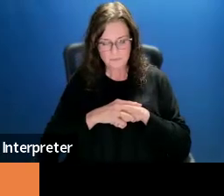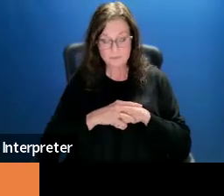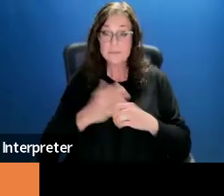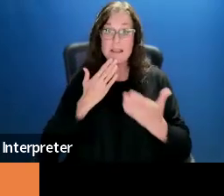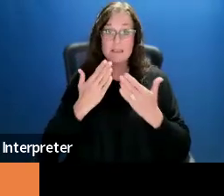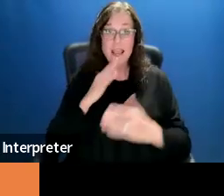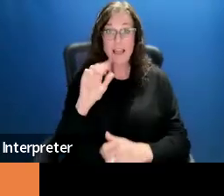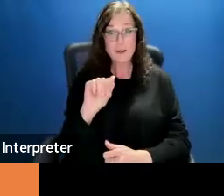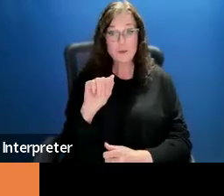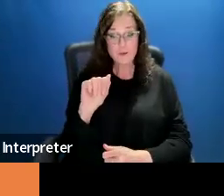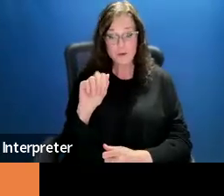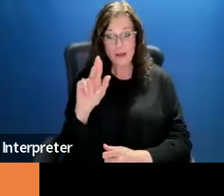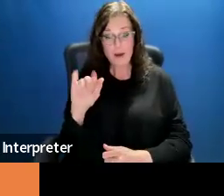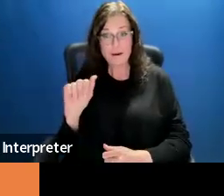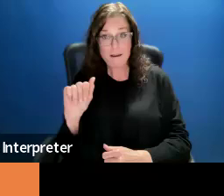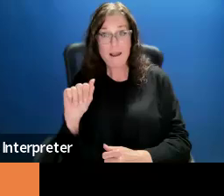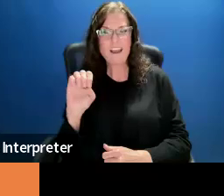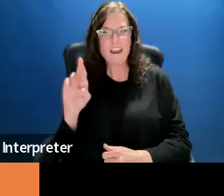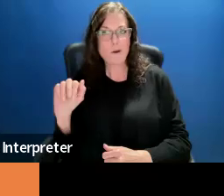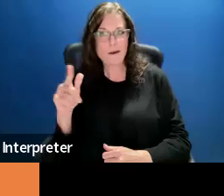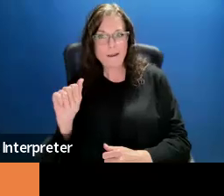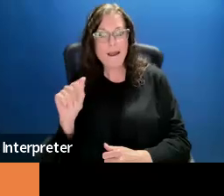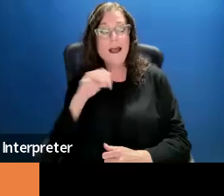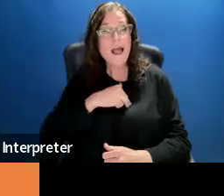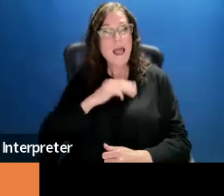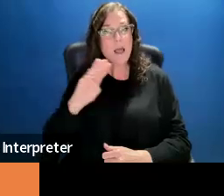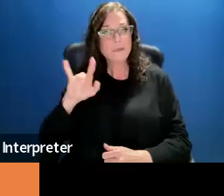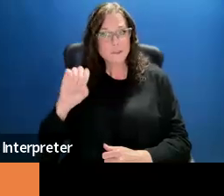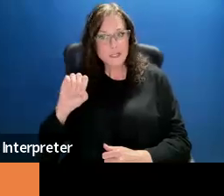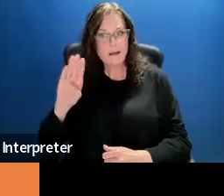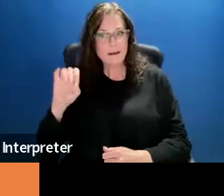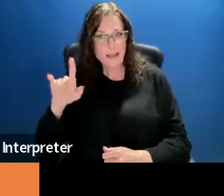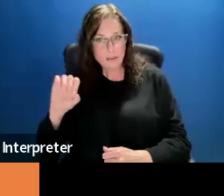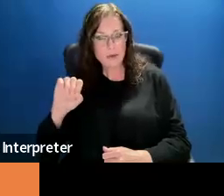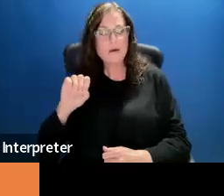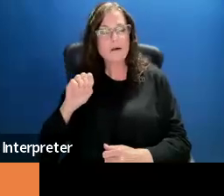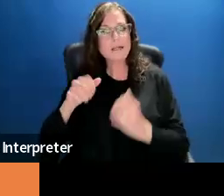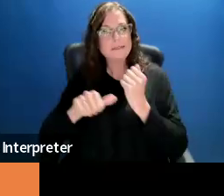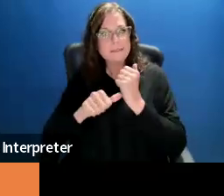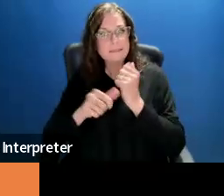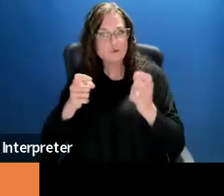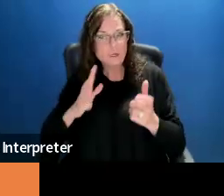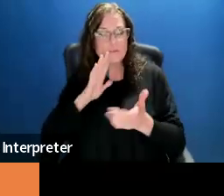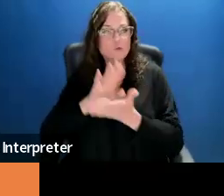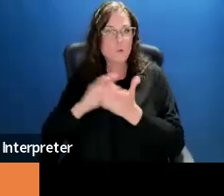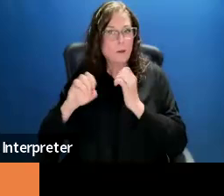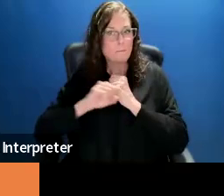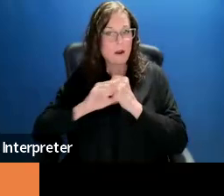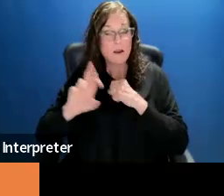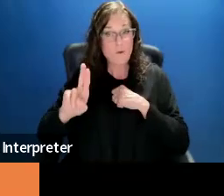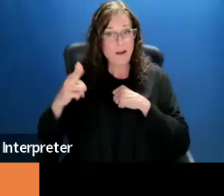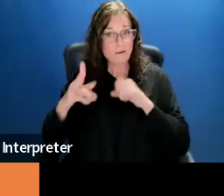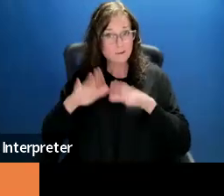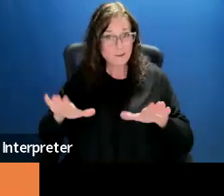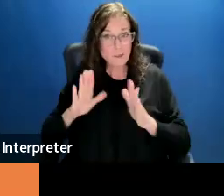Thank you, Erica, and hi, everyone. I'm Michelle Campbell, Assistant Director of School Marketing for Random House Children's Books, and I'm excited